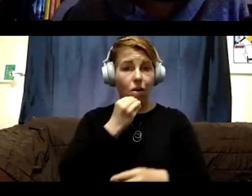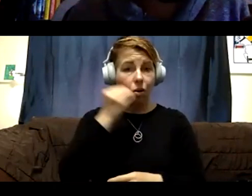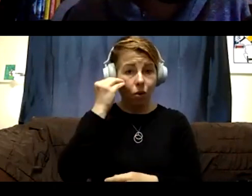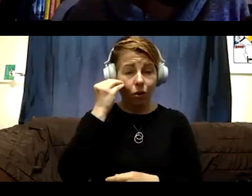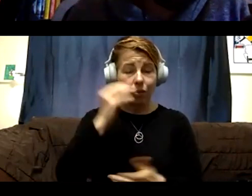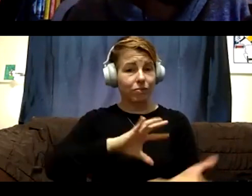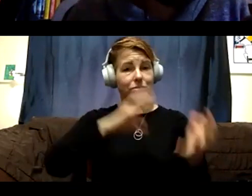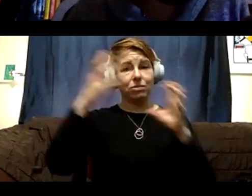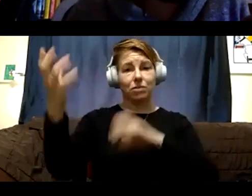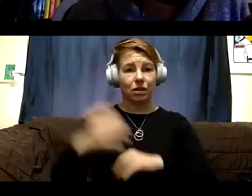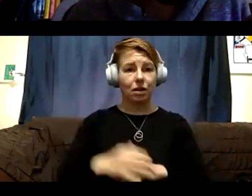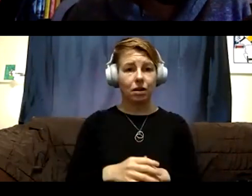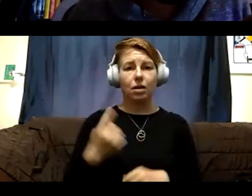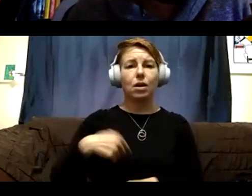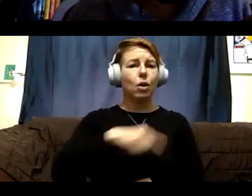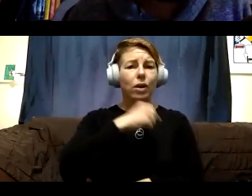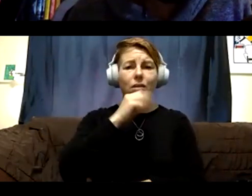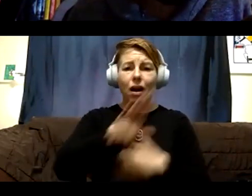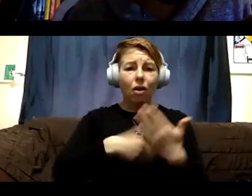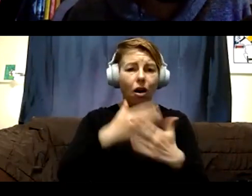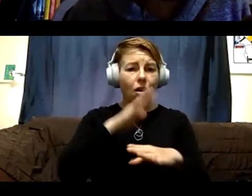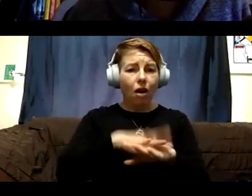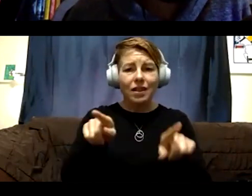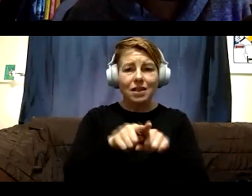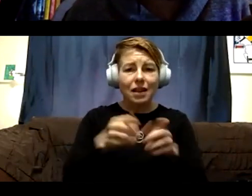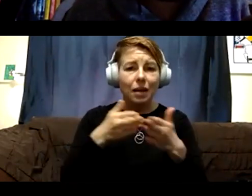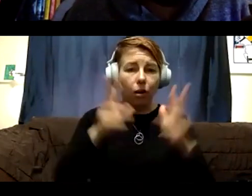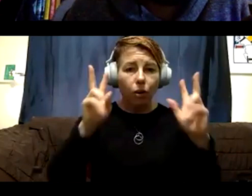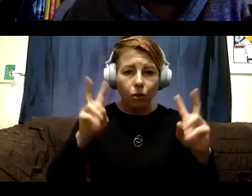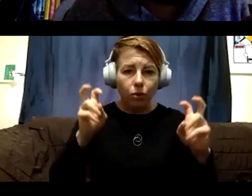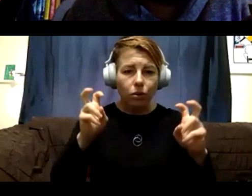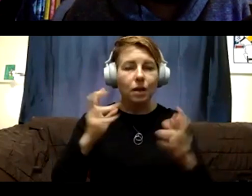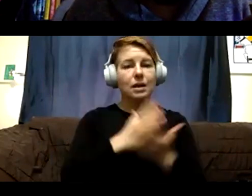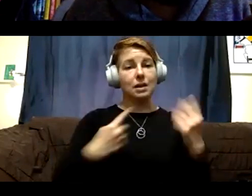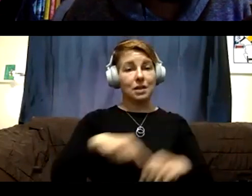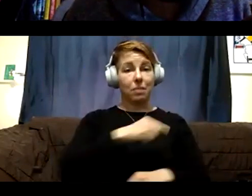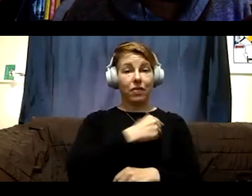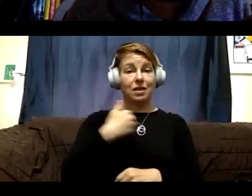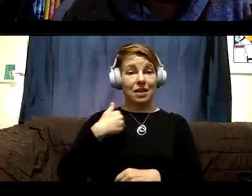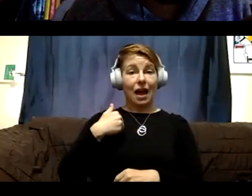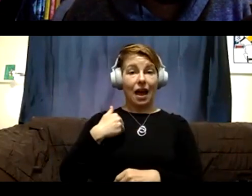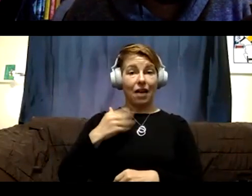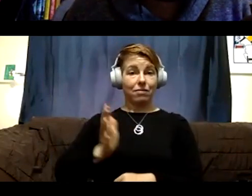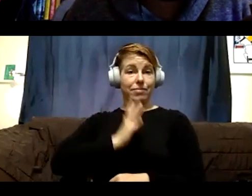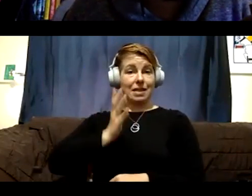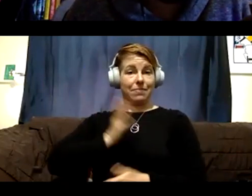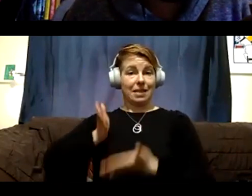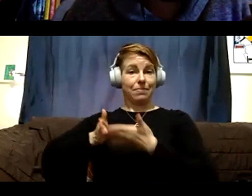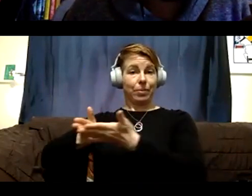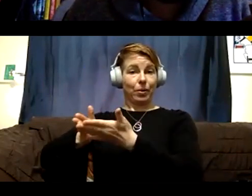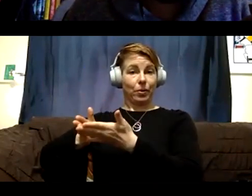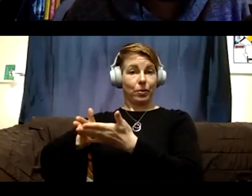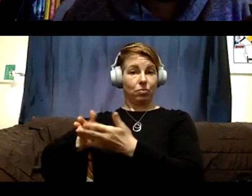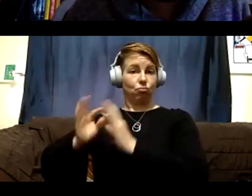not all on the same boat. Some of us take shelter in the safety of our yacht, while others are forced to share a single piece